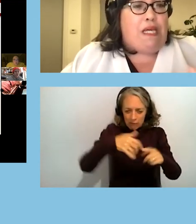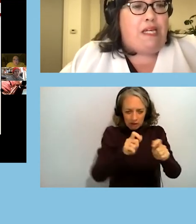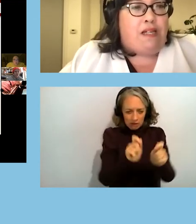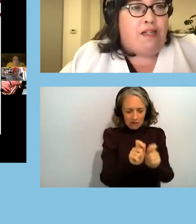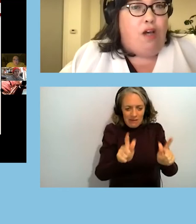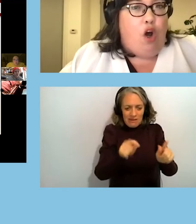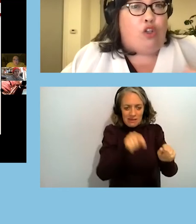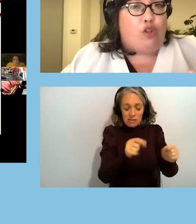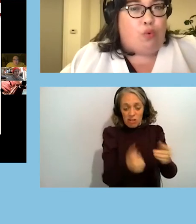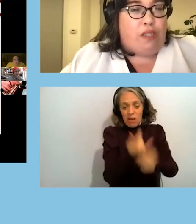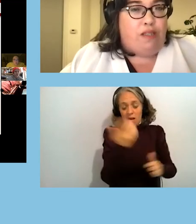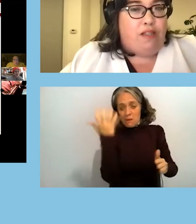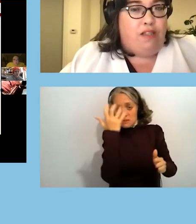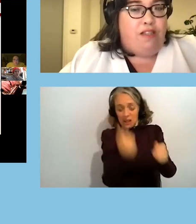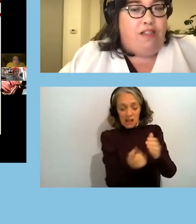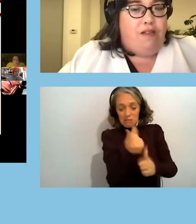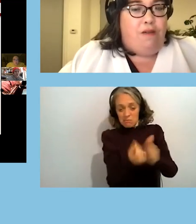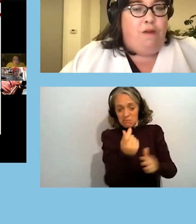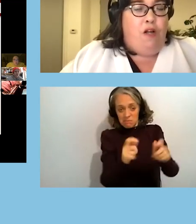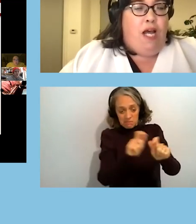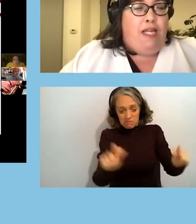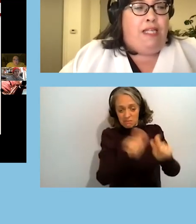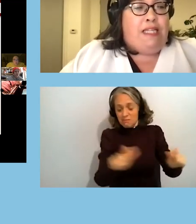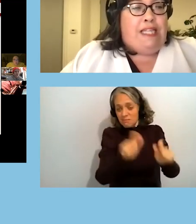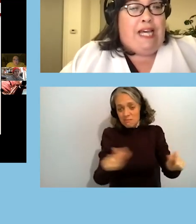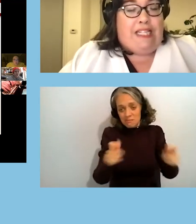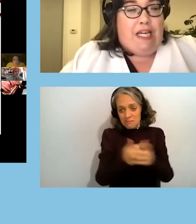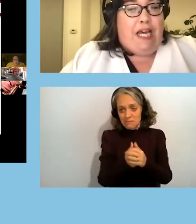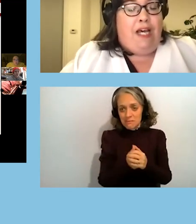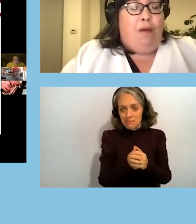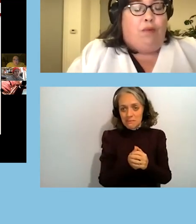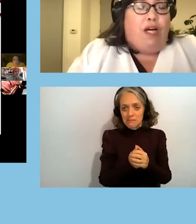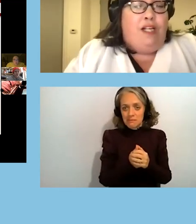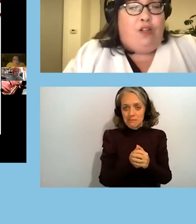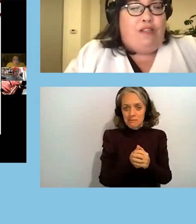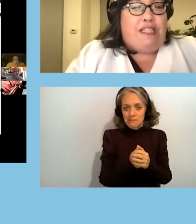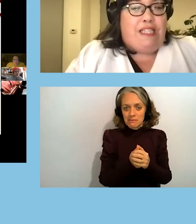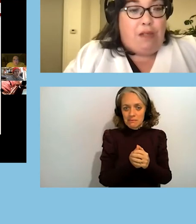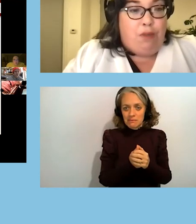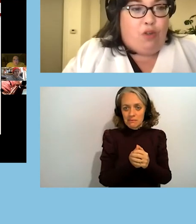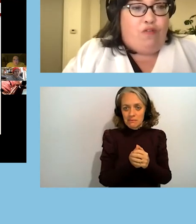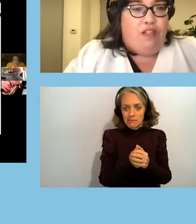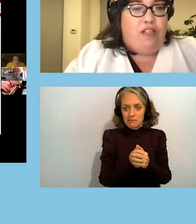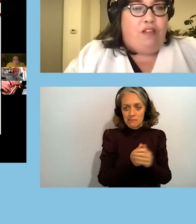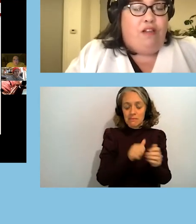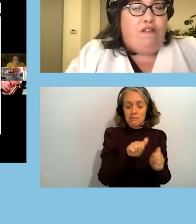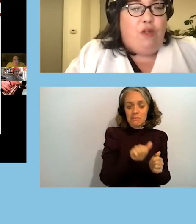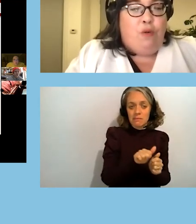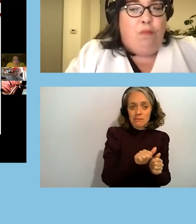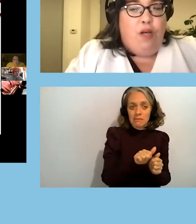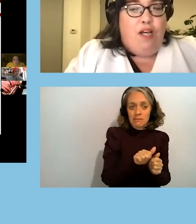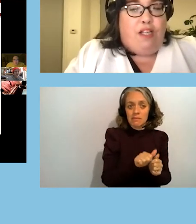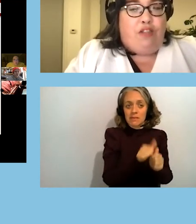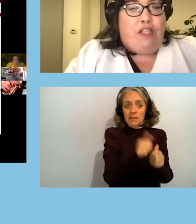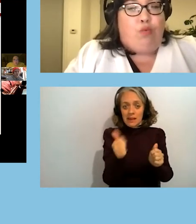that appear on screen. And in the next kind of segment of the